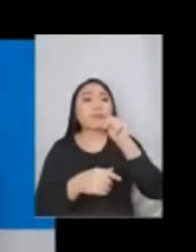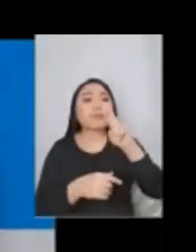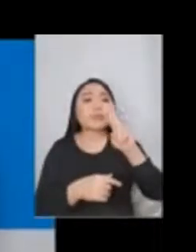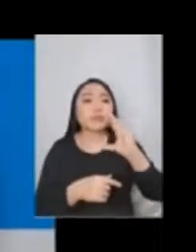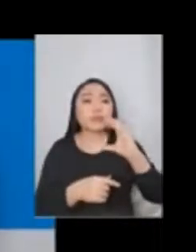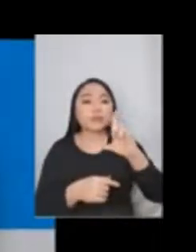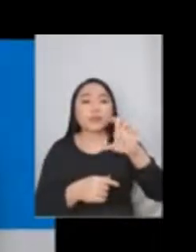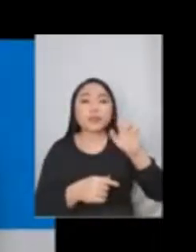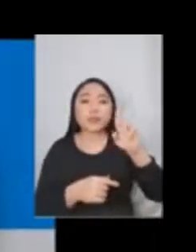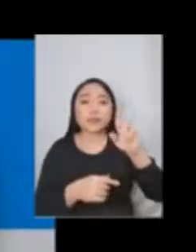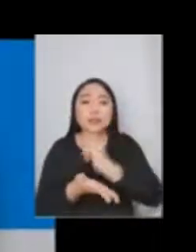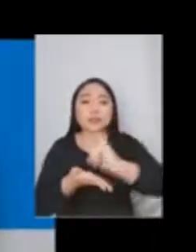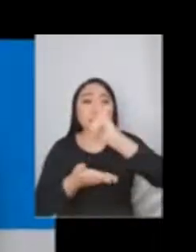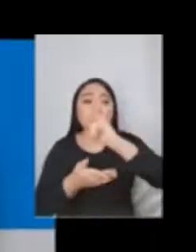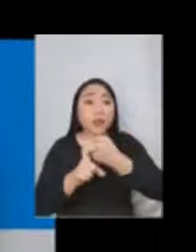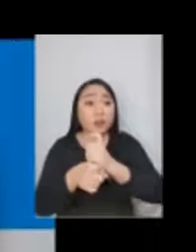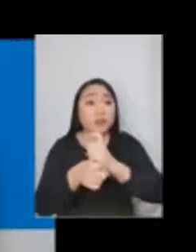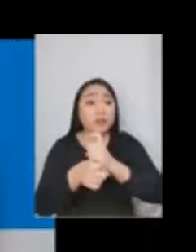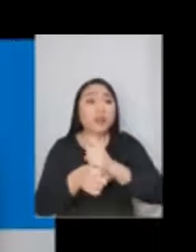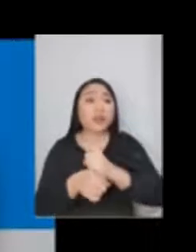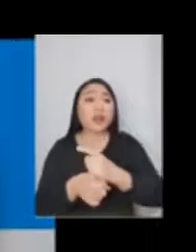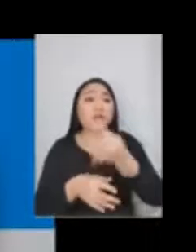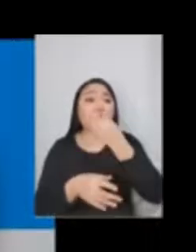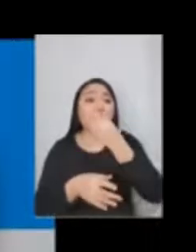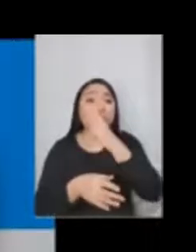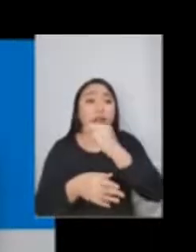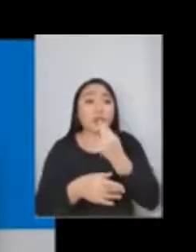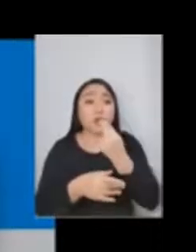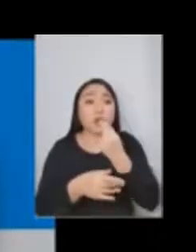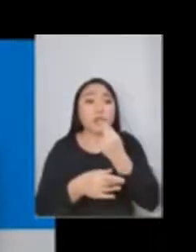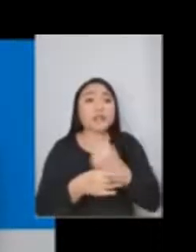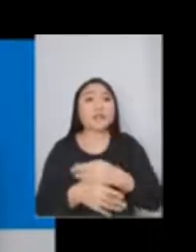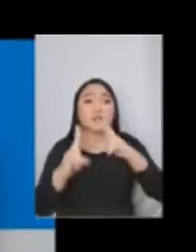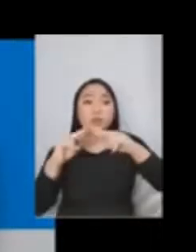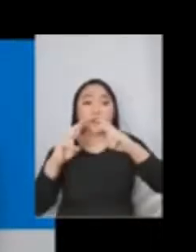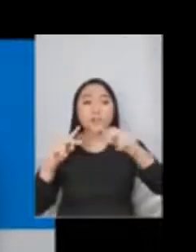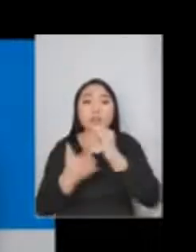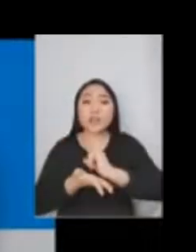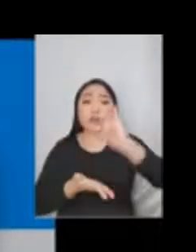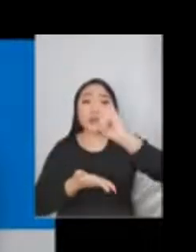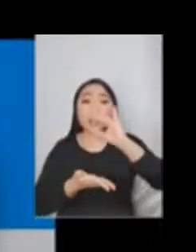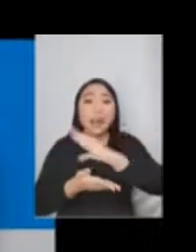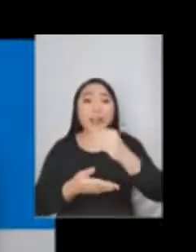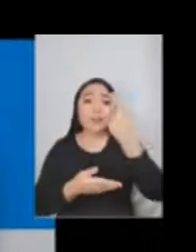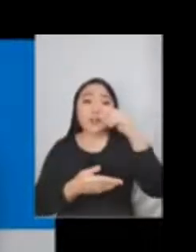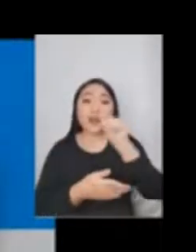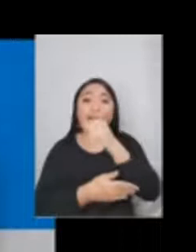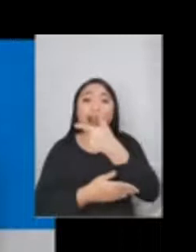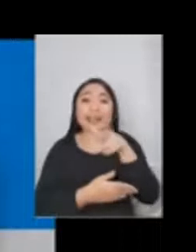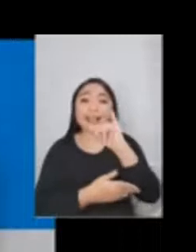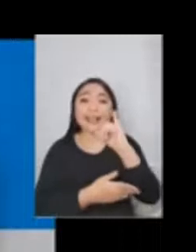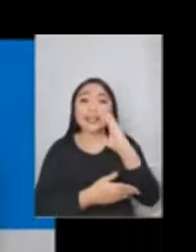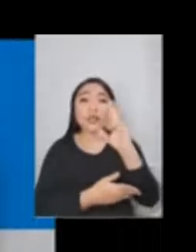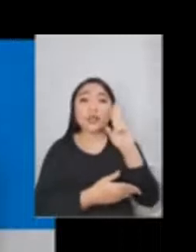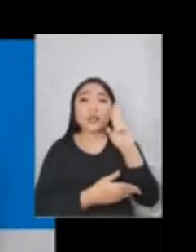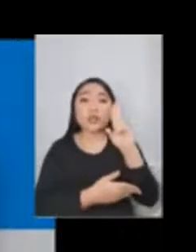So, yung sinasabi ko kanina, tamang DOST-STII videos, ito po yun. It's a step-by-step guide on how to